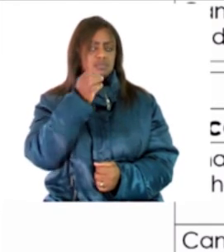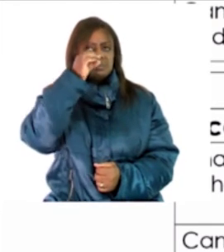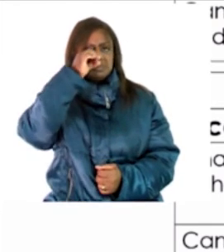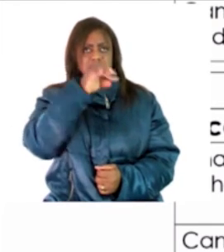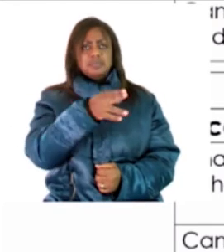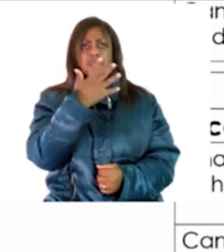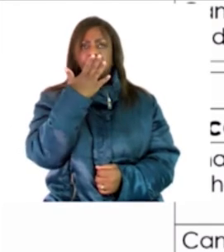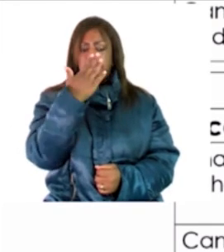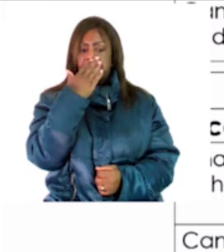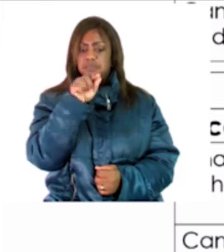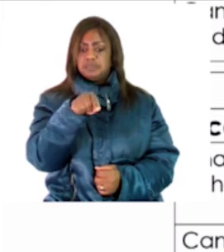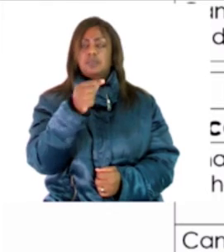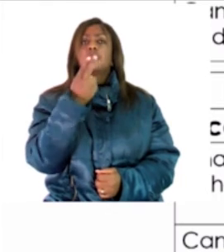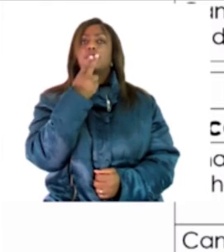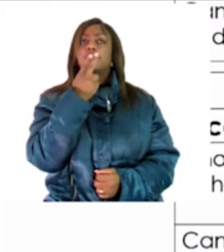or tobacco.